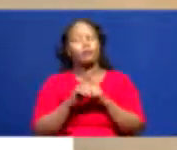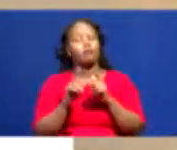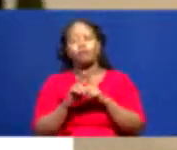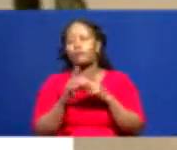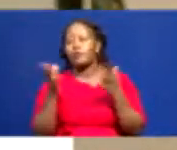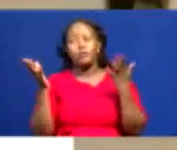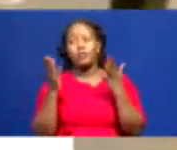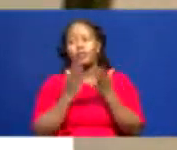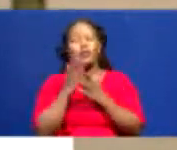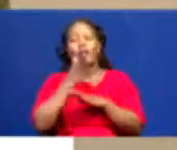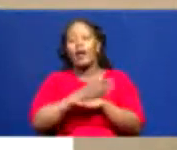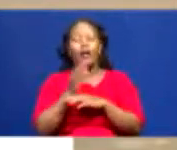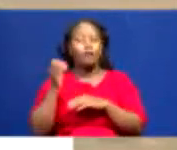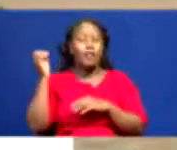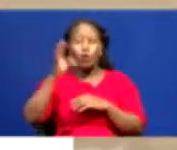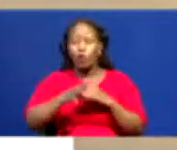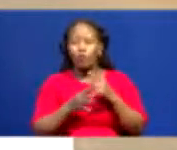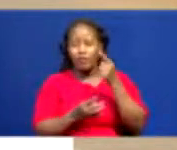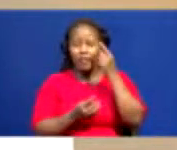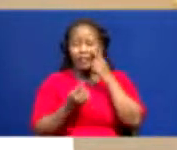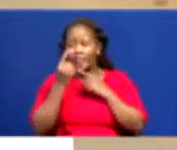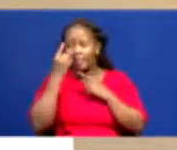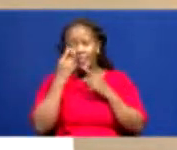But still, despite lobbing tear gas to disperse them,